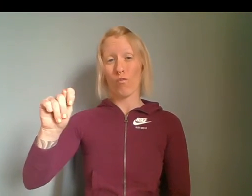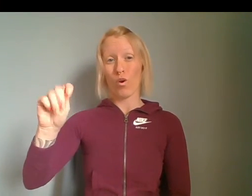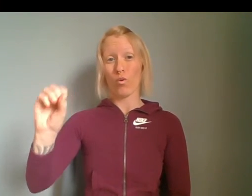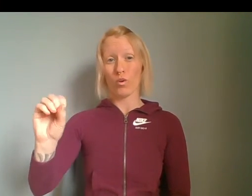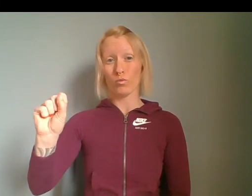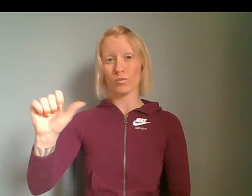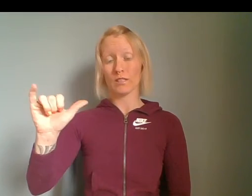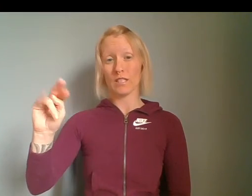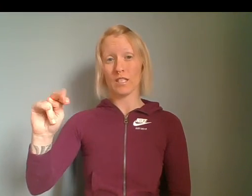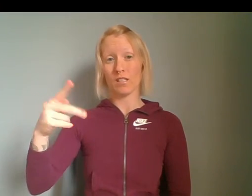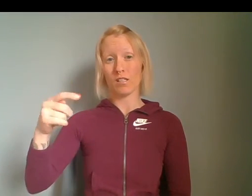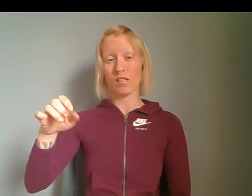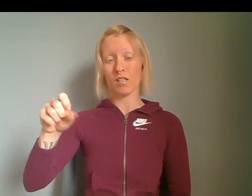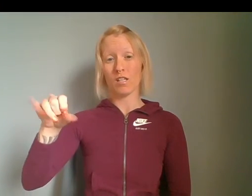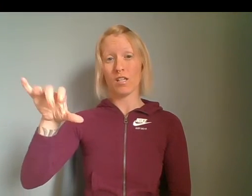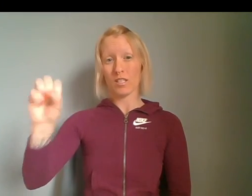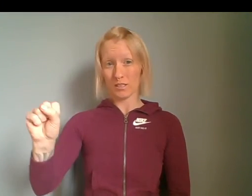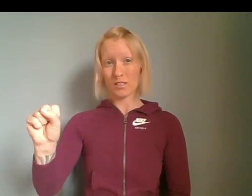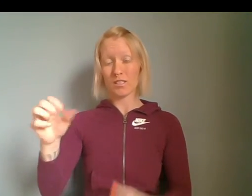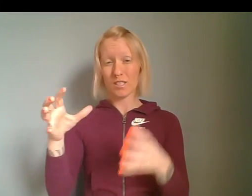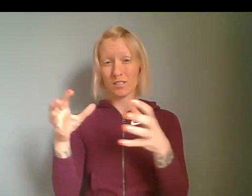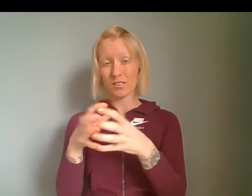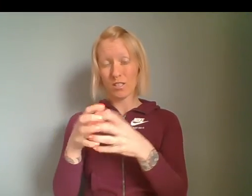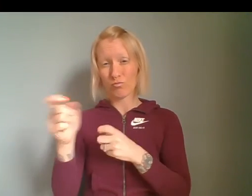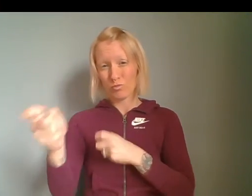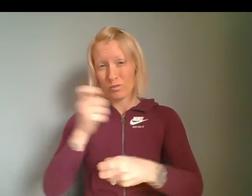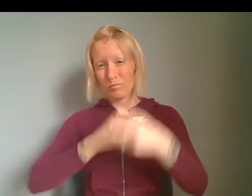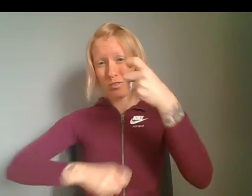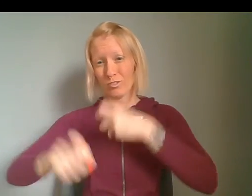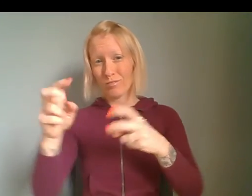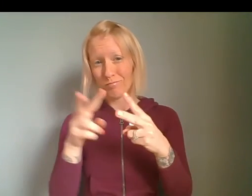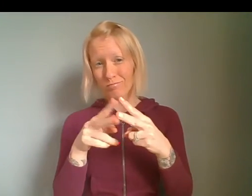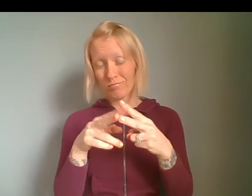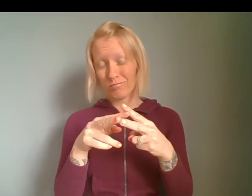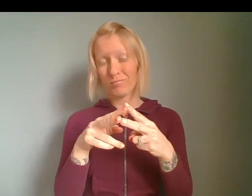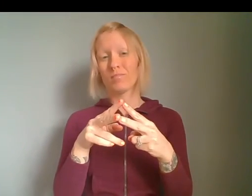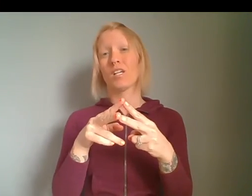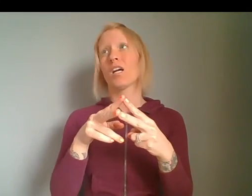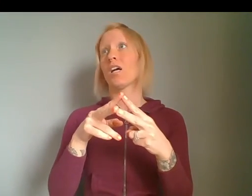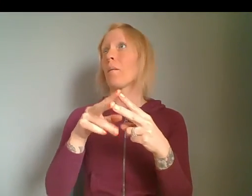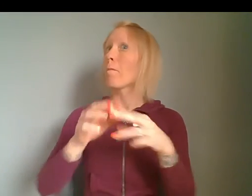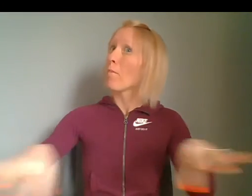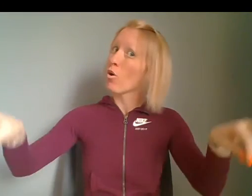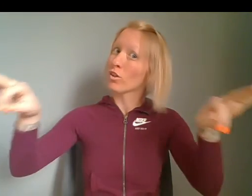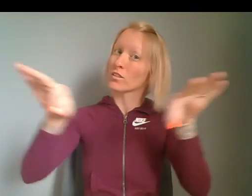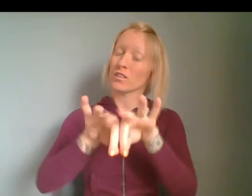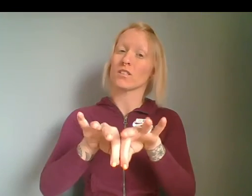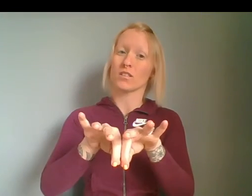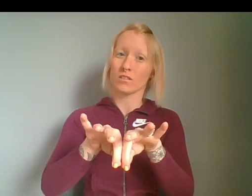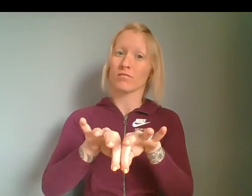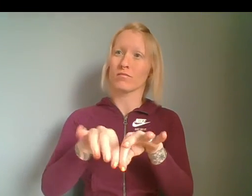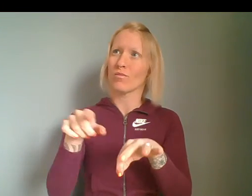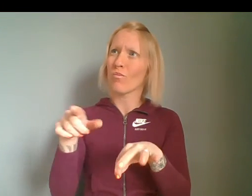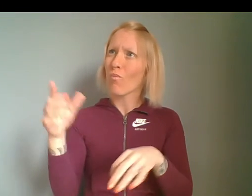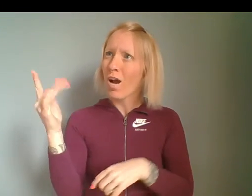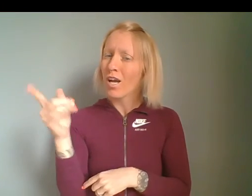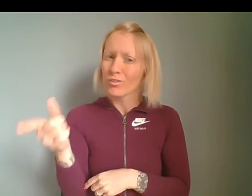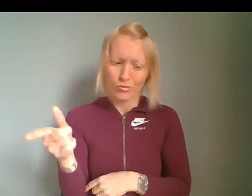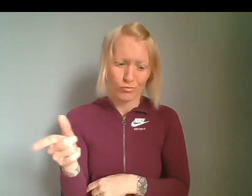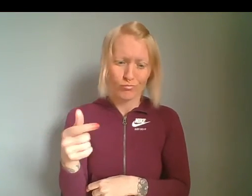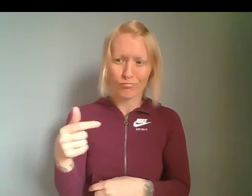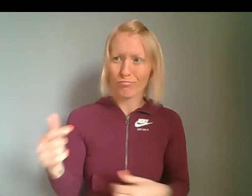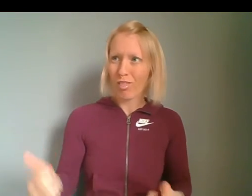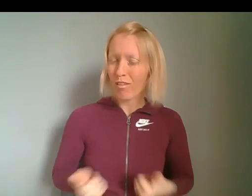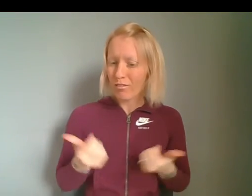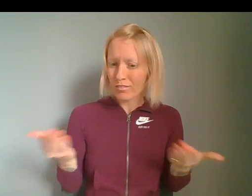the main parts. And you need to study these because you belong on this planet. What happens when we got rid of all the plants? What would we be missing?